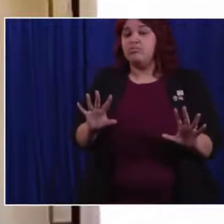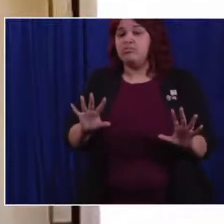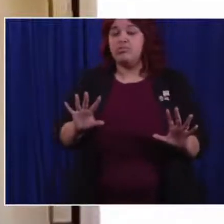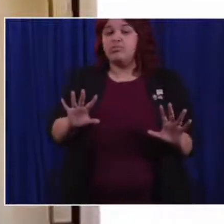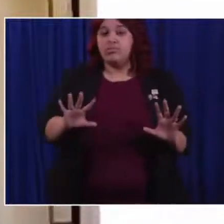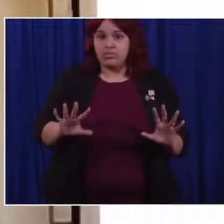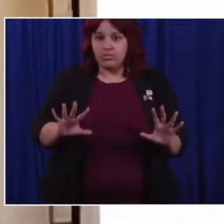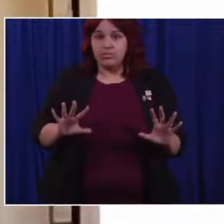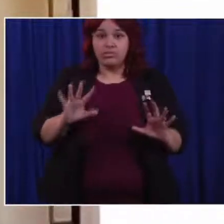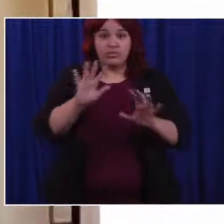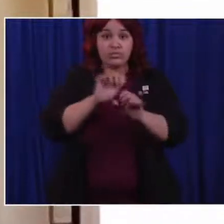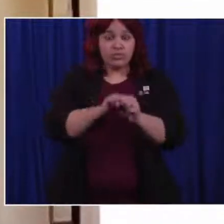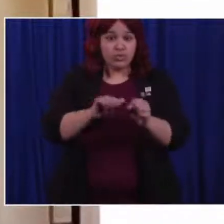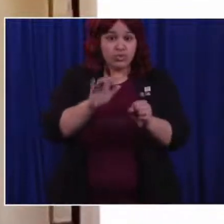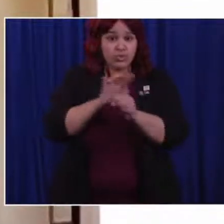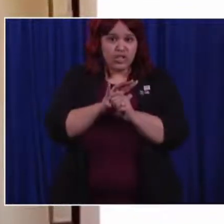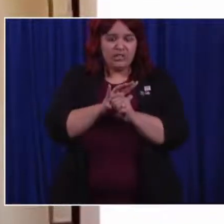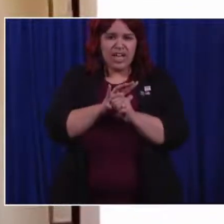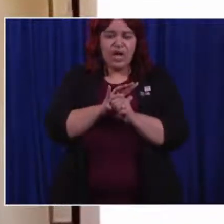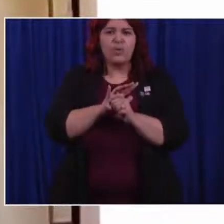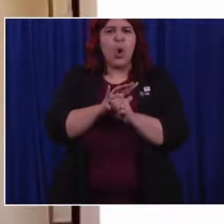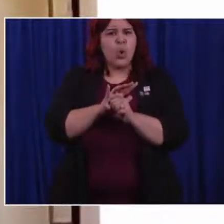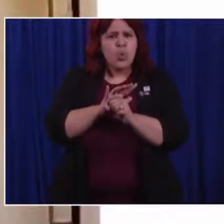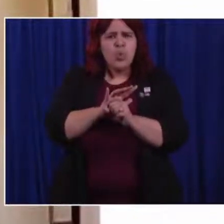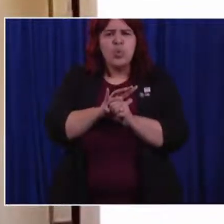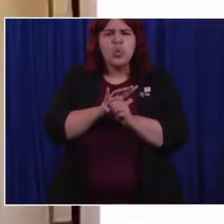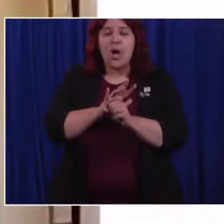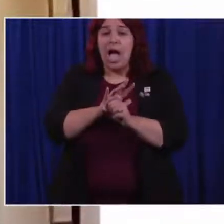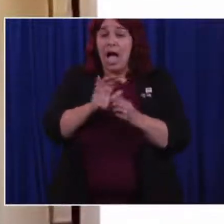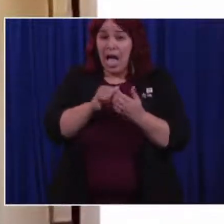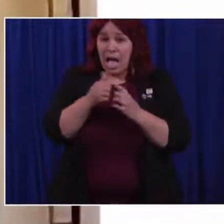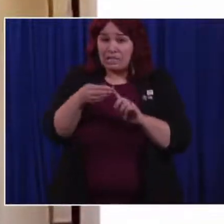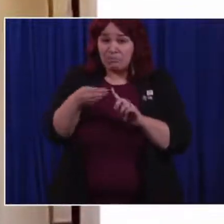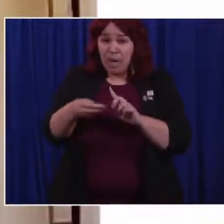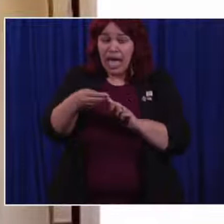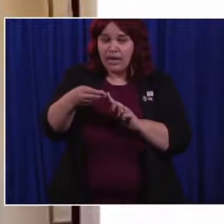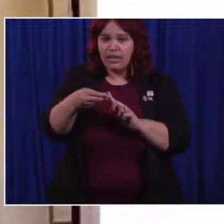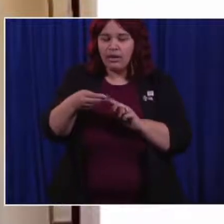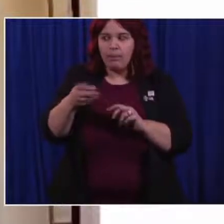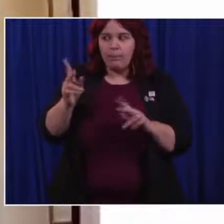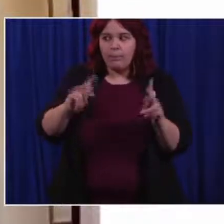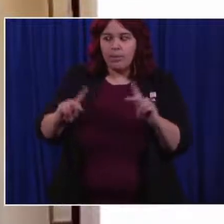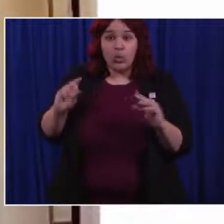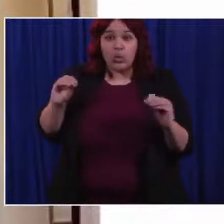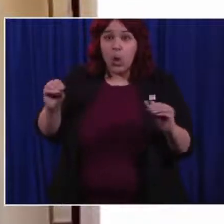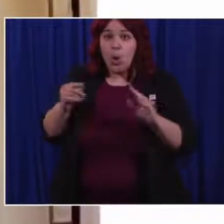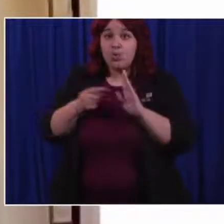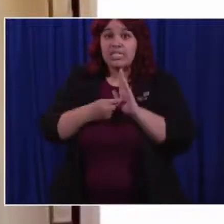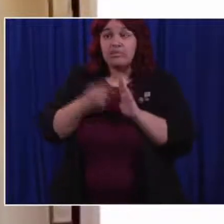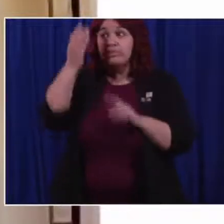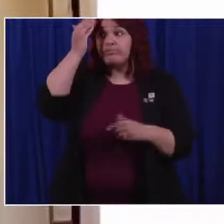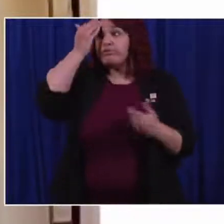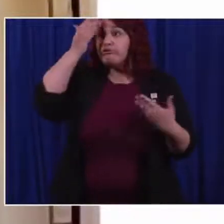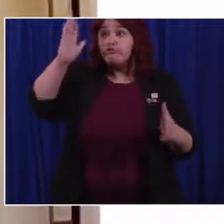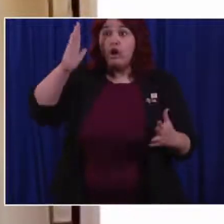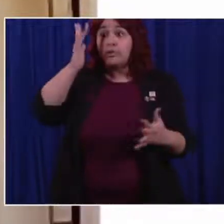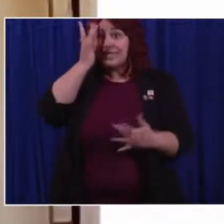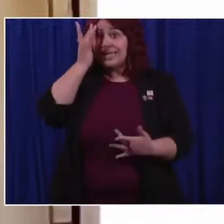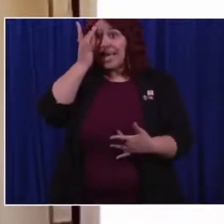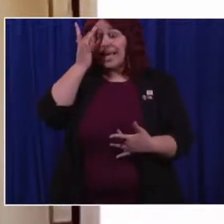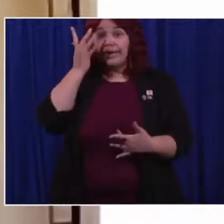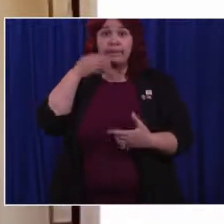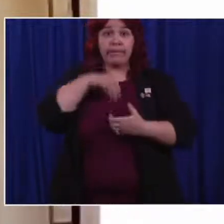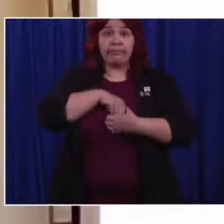virus is substantially spread from asymptomatic people to other people. So I think that actually is fairly